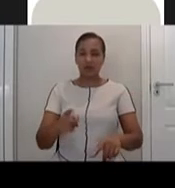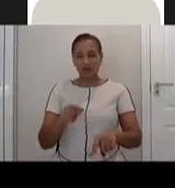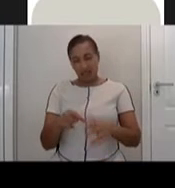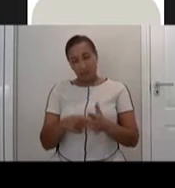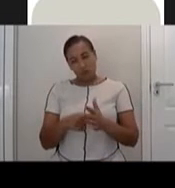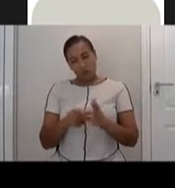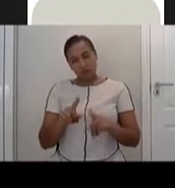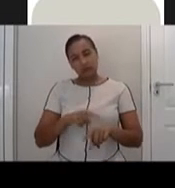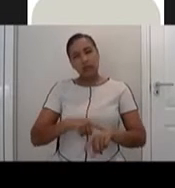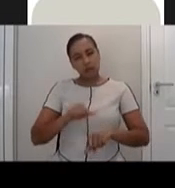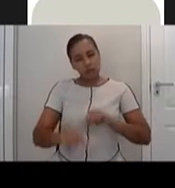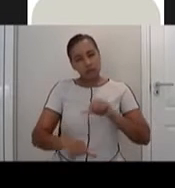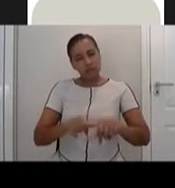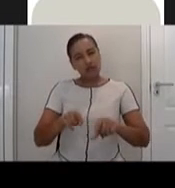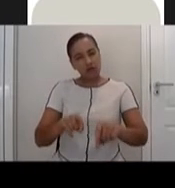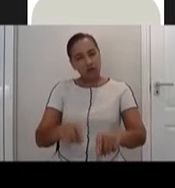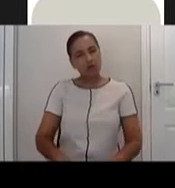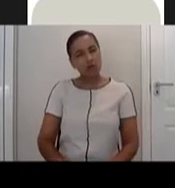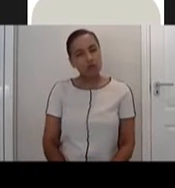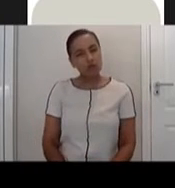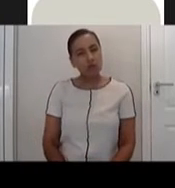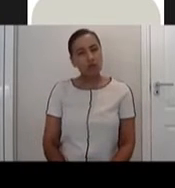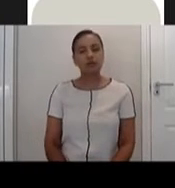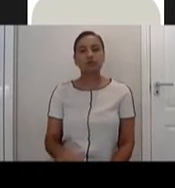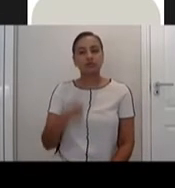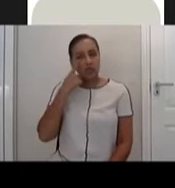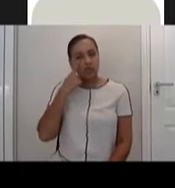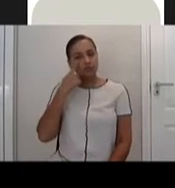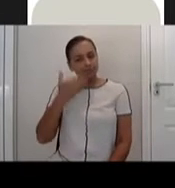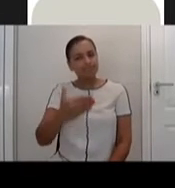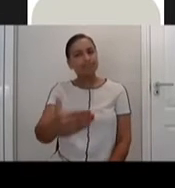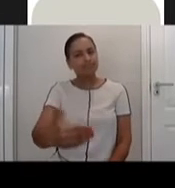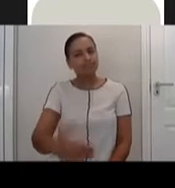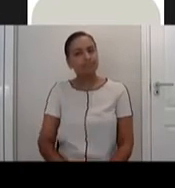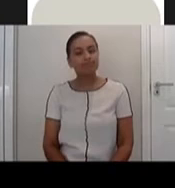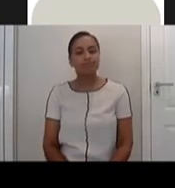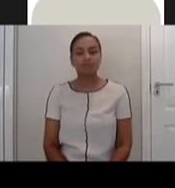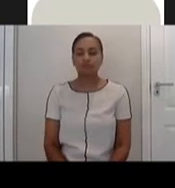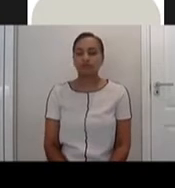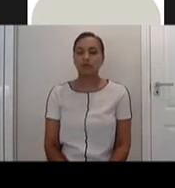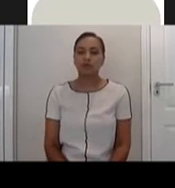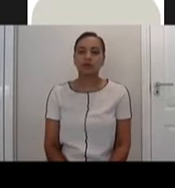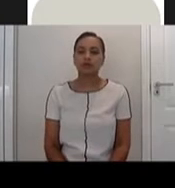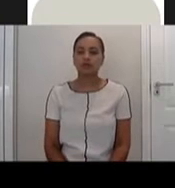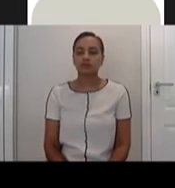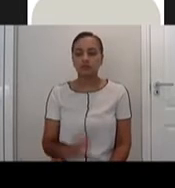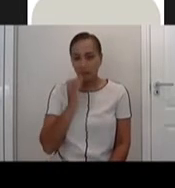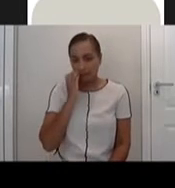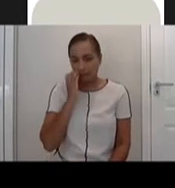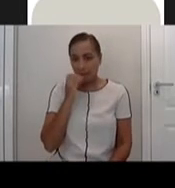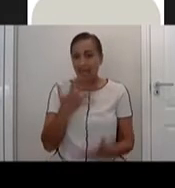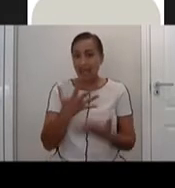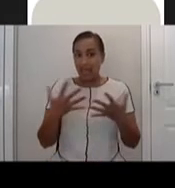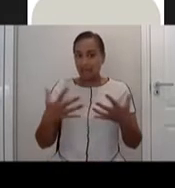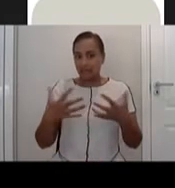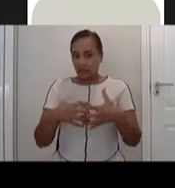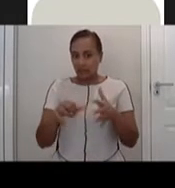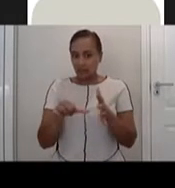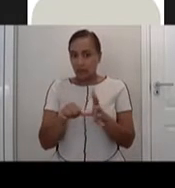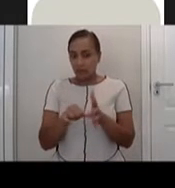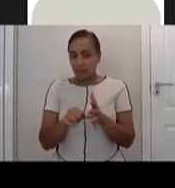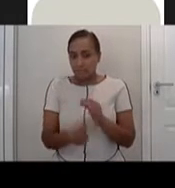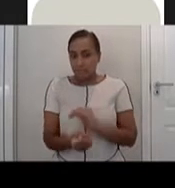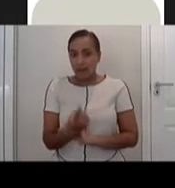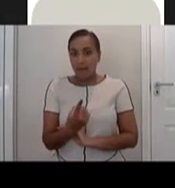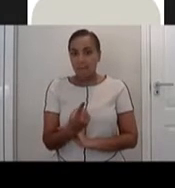and we'll just have to judge that and play that by ear. In terms of any technical issues, it's going to be really